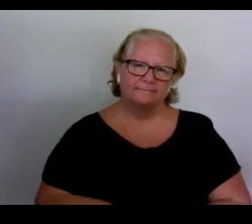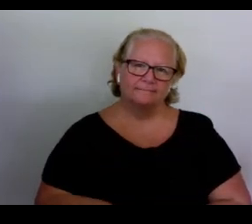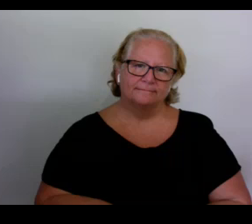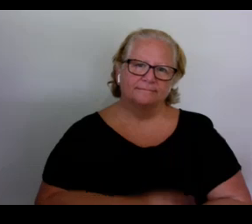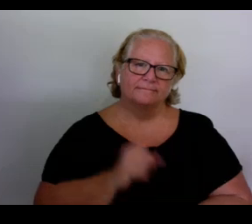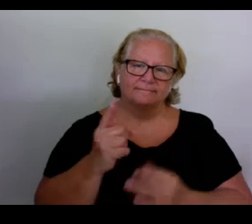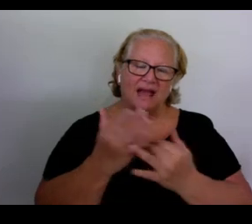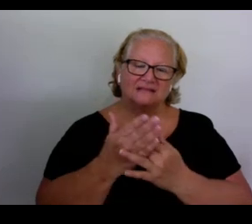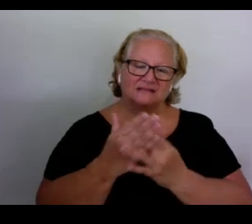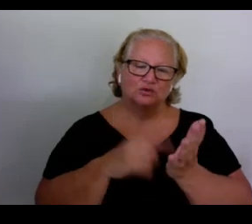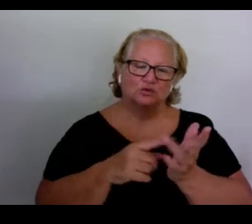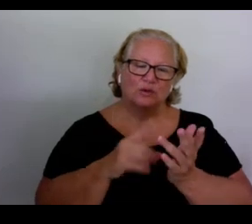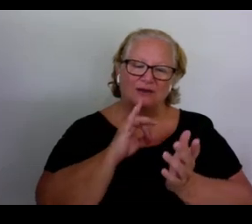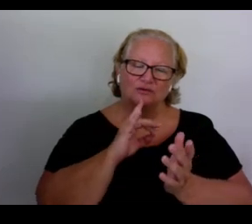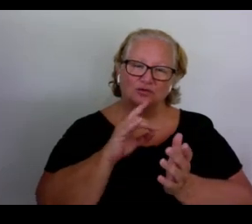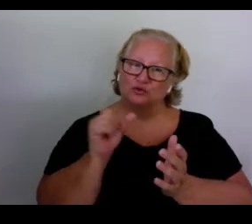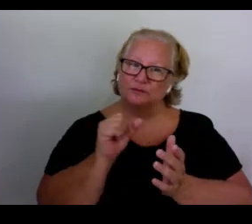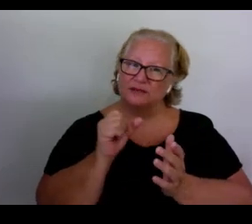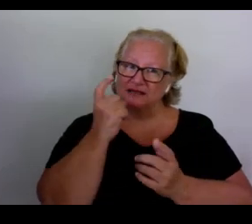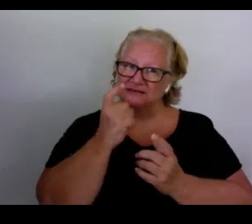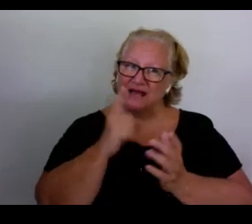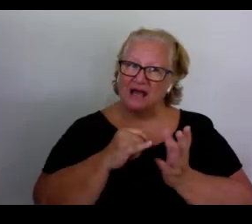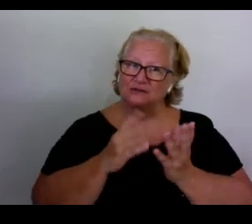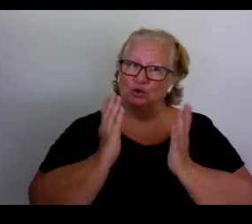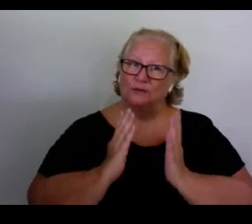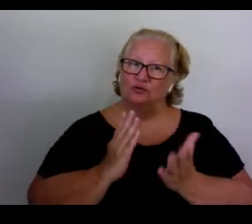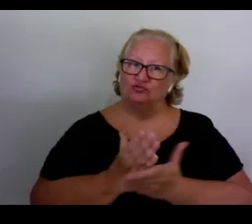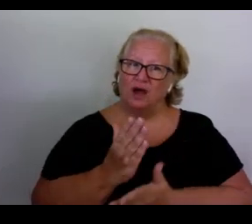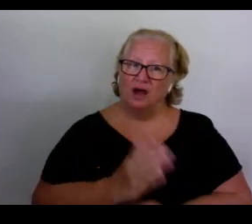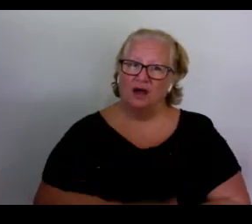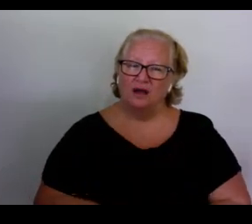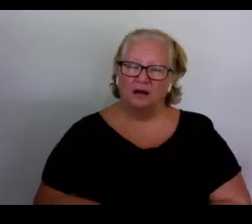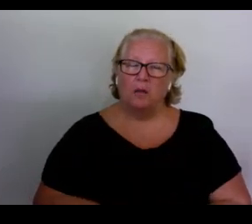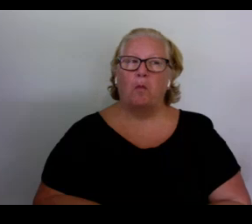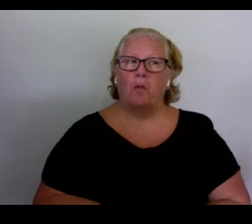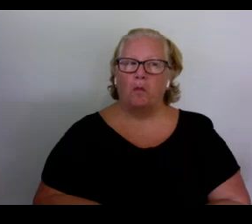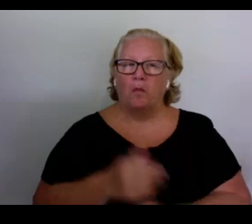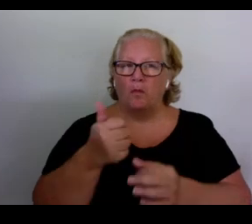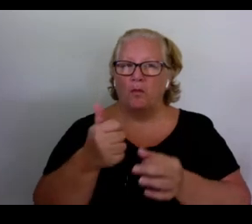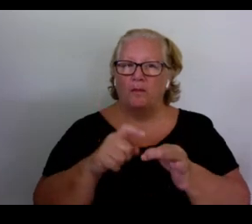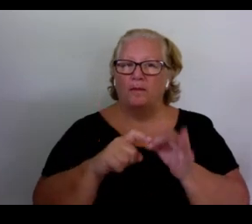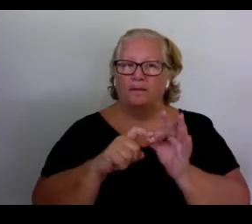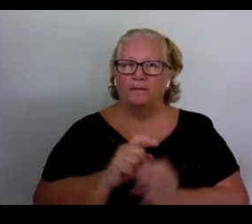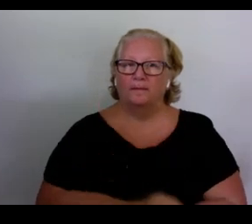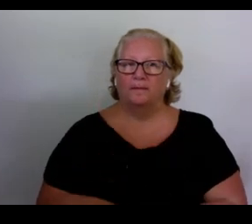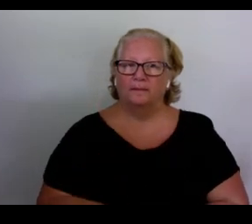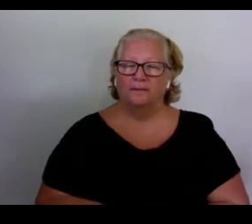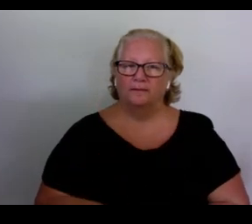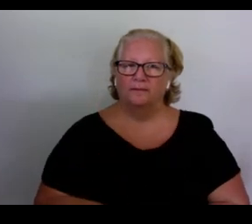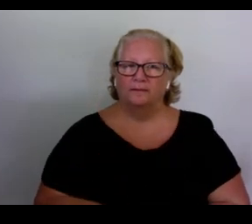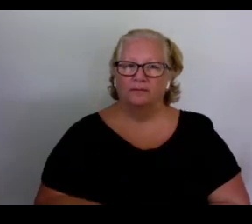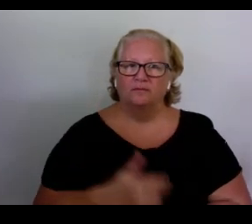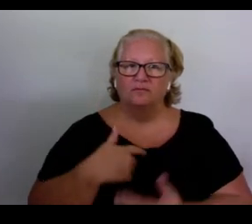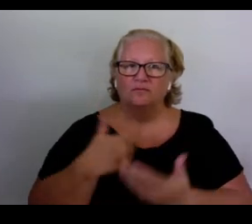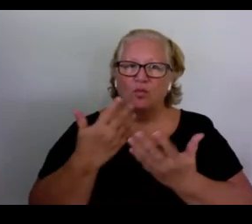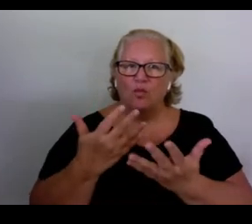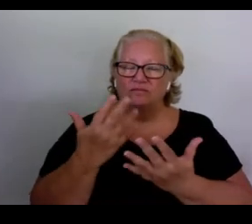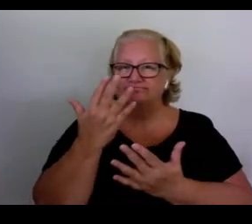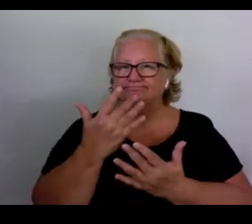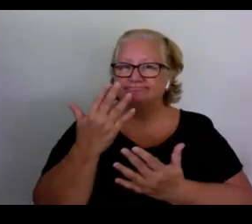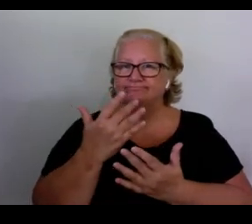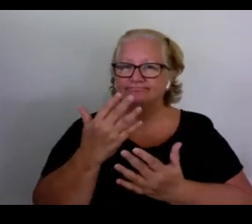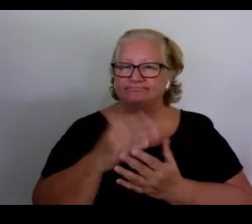right? Oh, that's a really good question. It's something I've often thought about. As